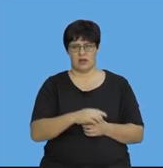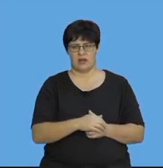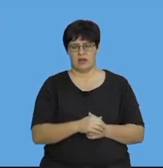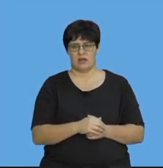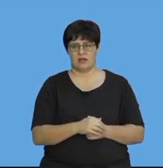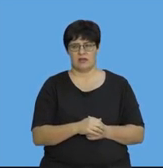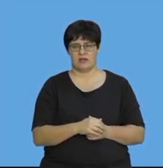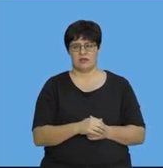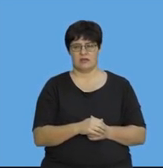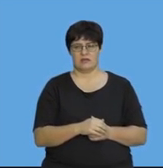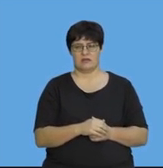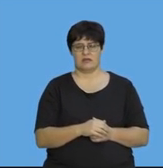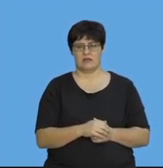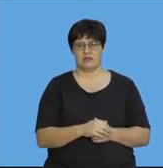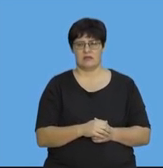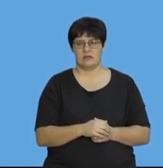1,671.